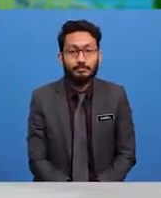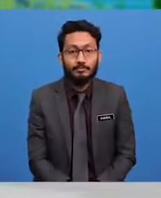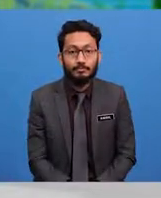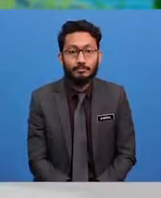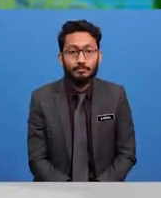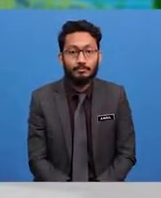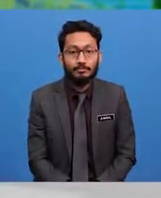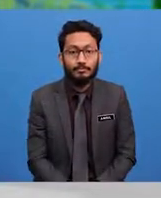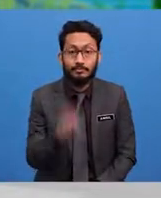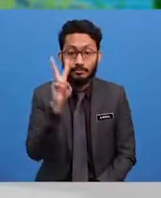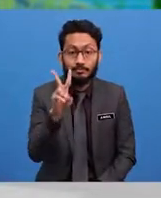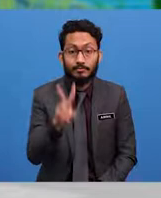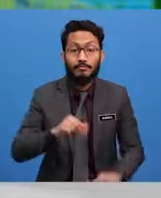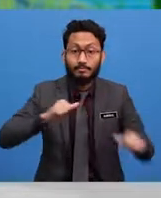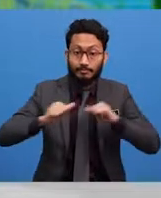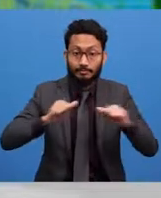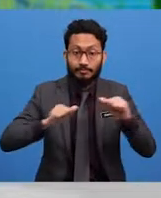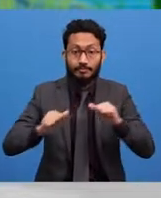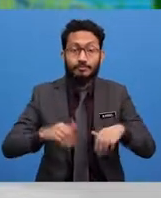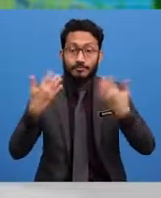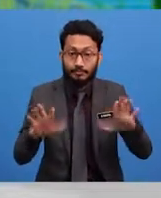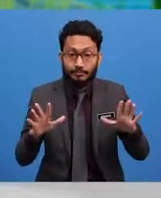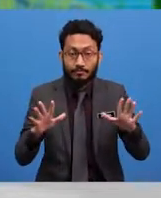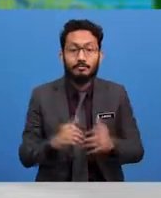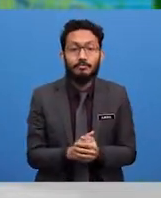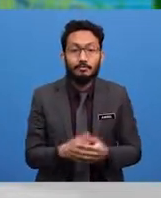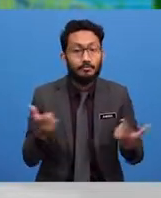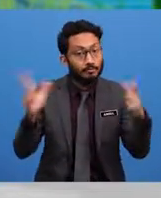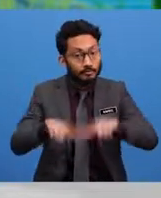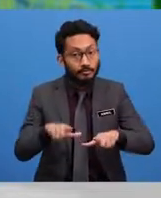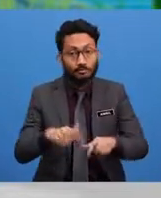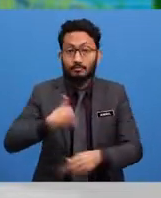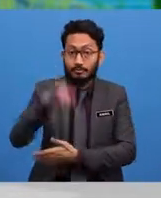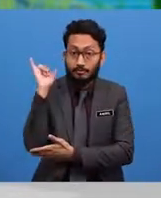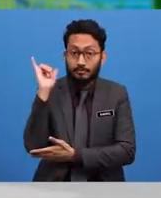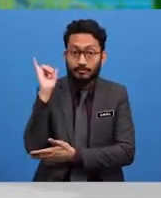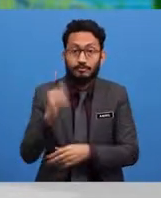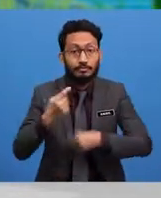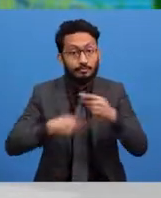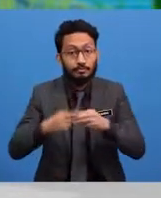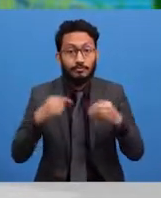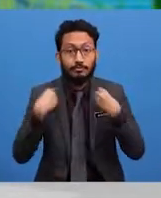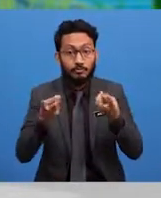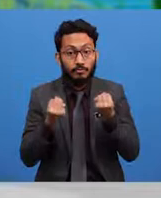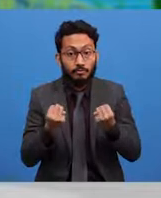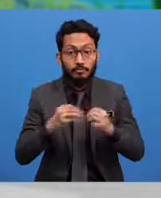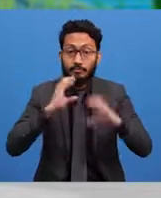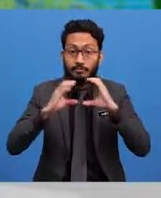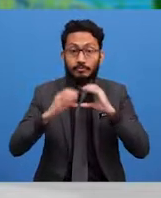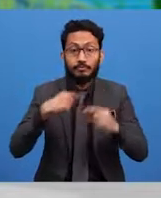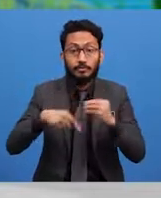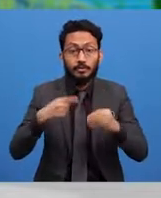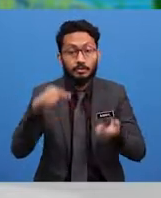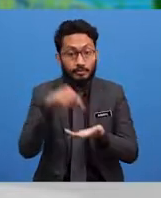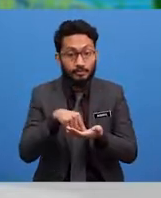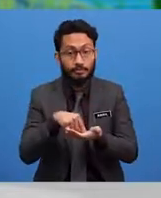Since these two actions had already happened yesterday, when I want to talk about it, I